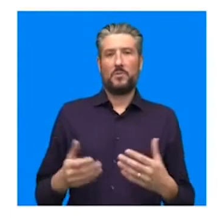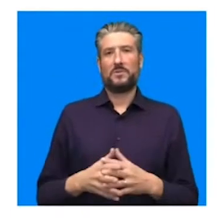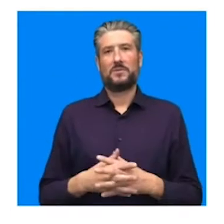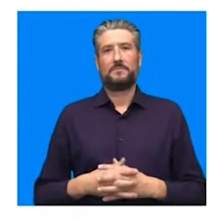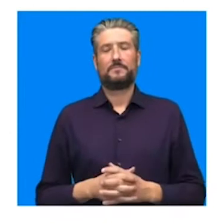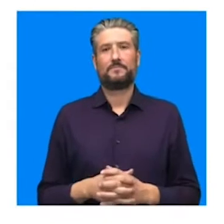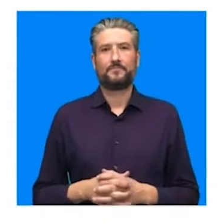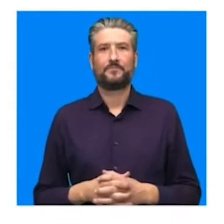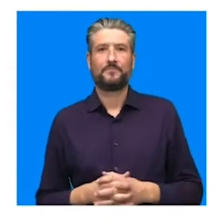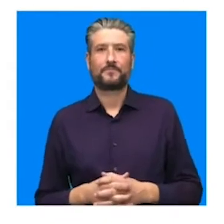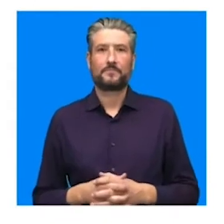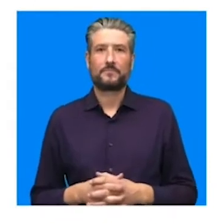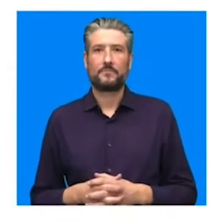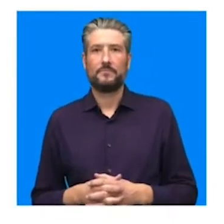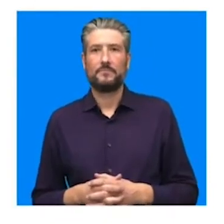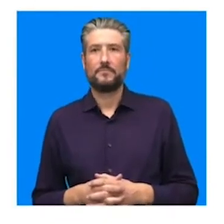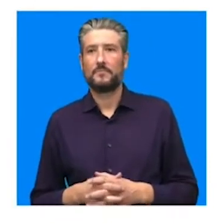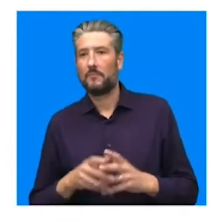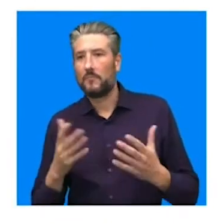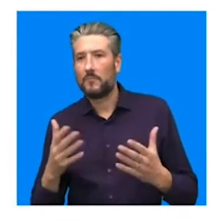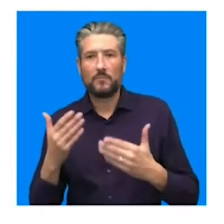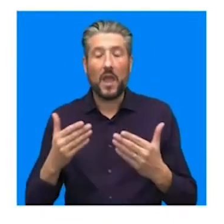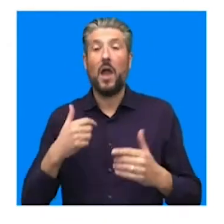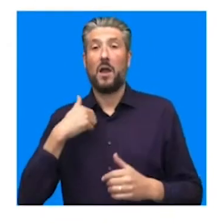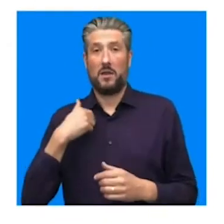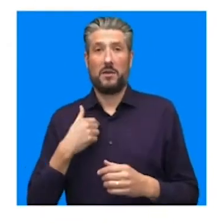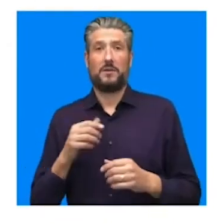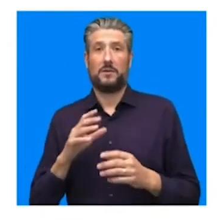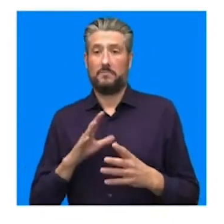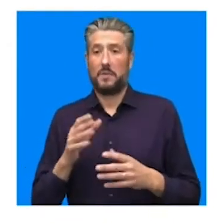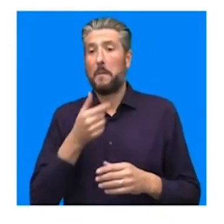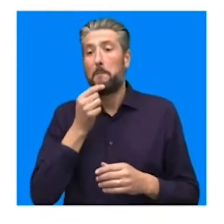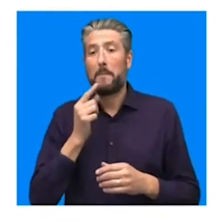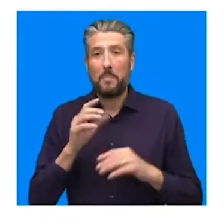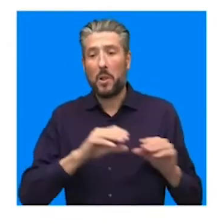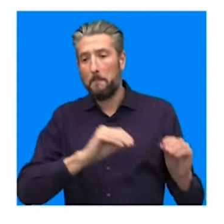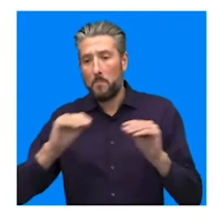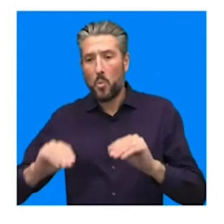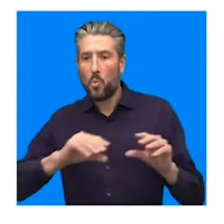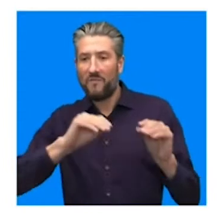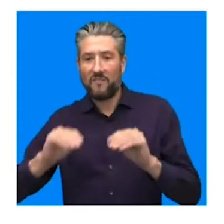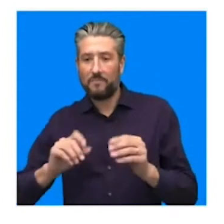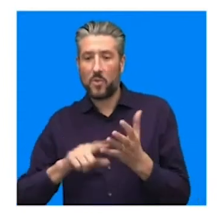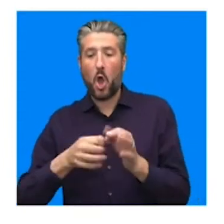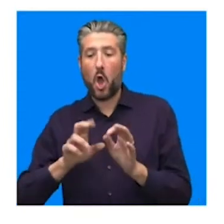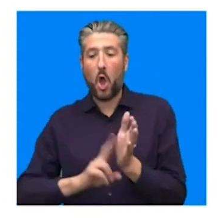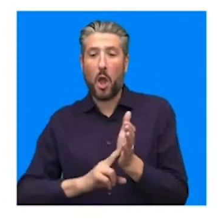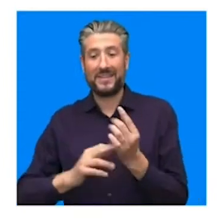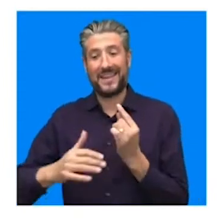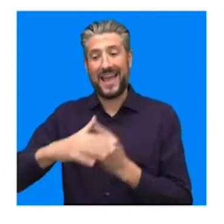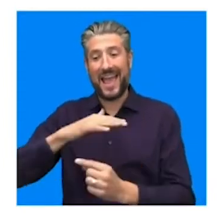people are moving into urban areas every week. That means that we